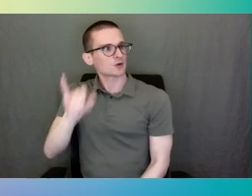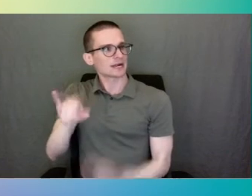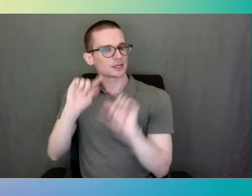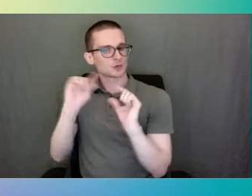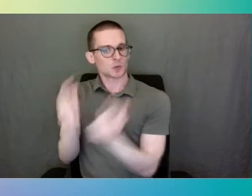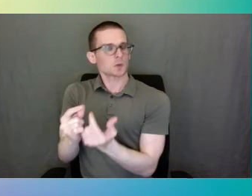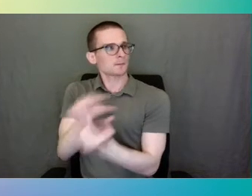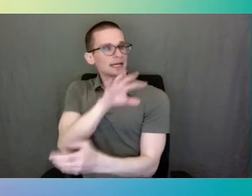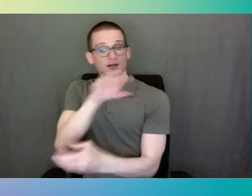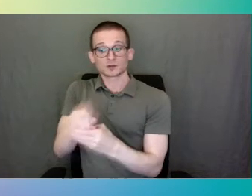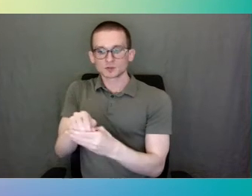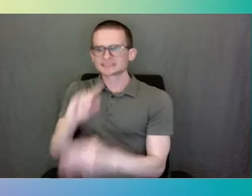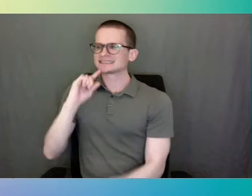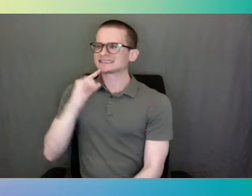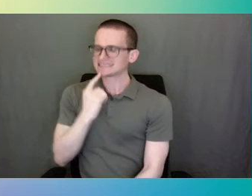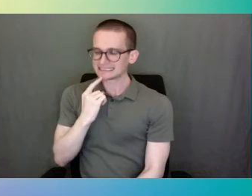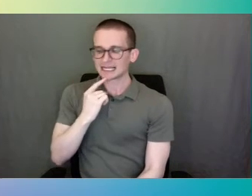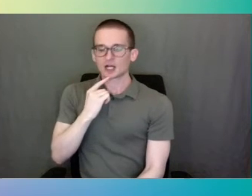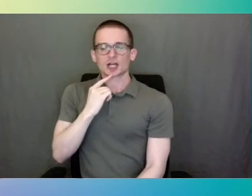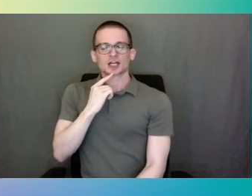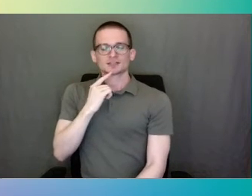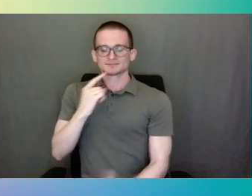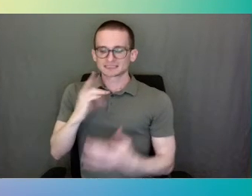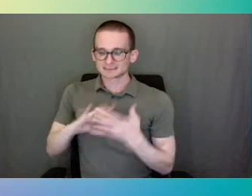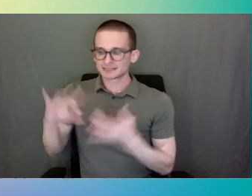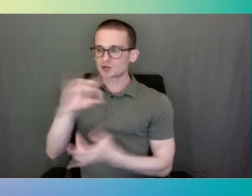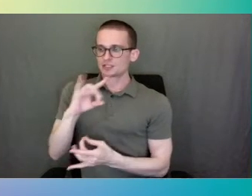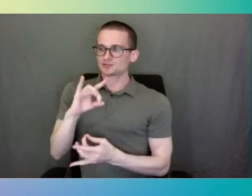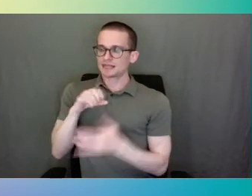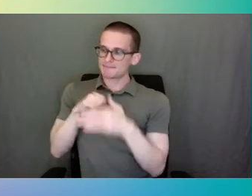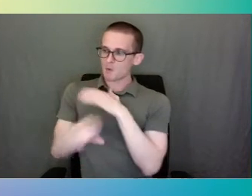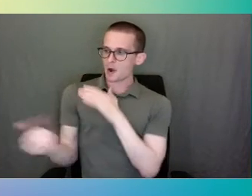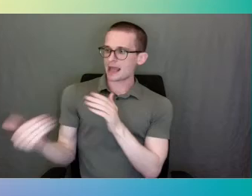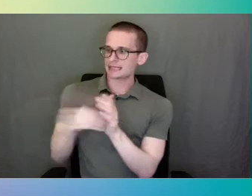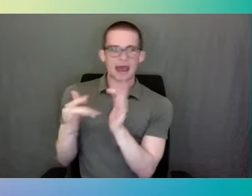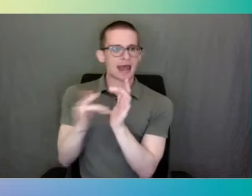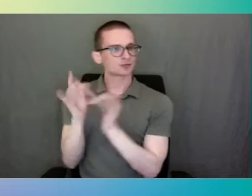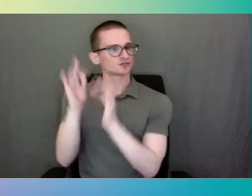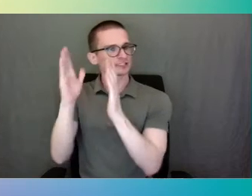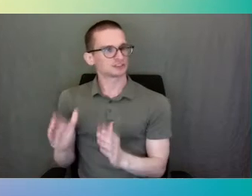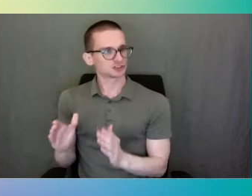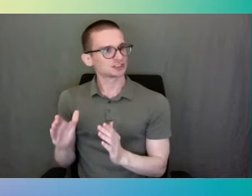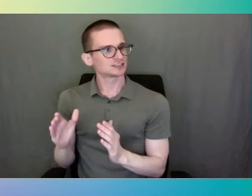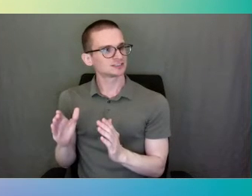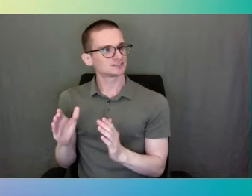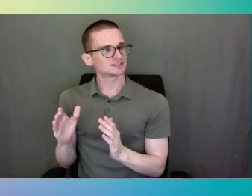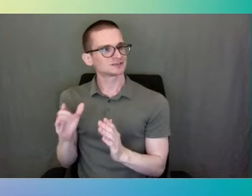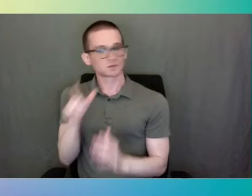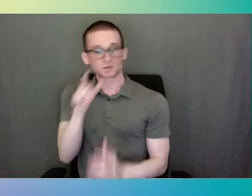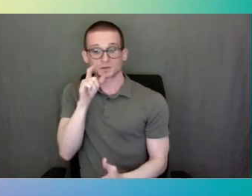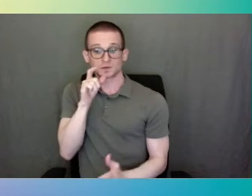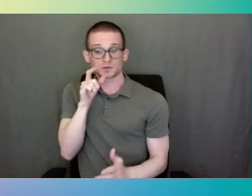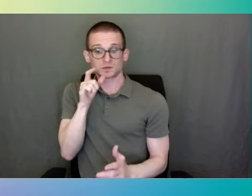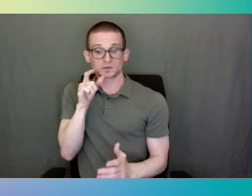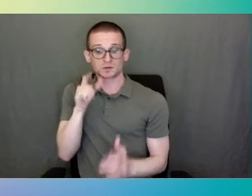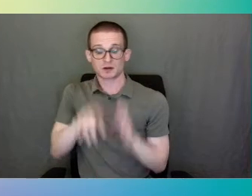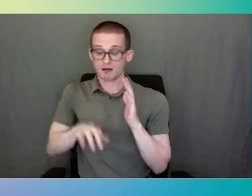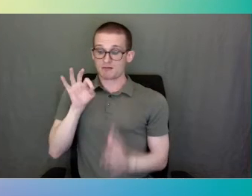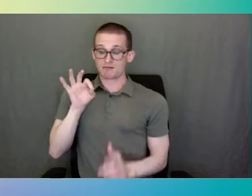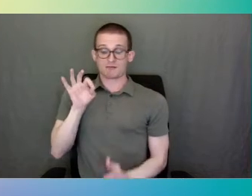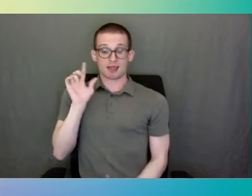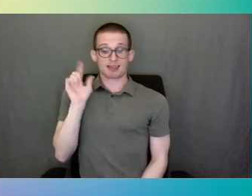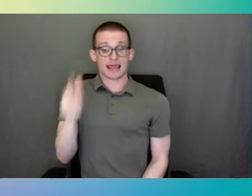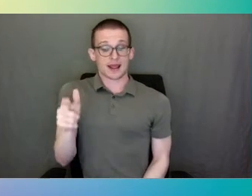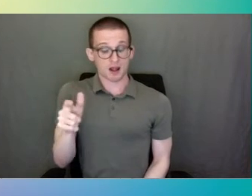convicted, spiritually reborn Christian who has discovered himself to be of homosexual inclination from